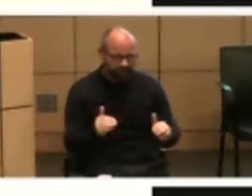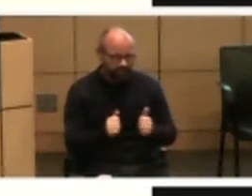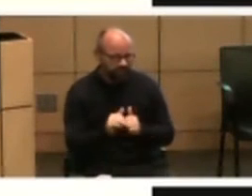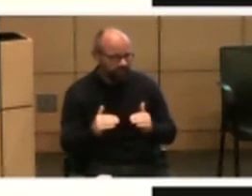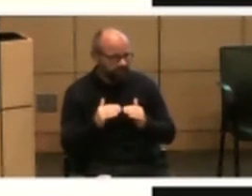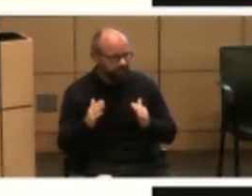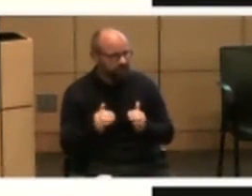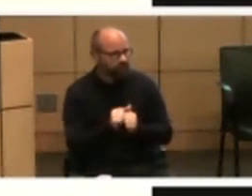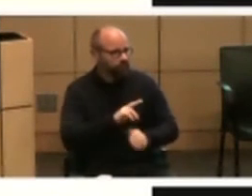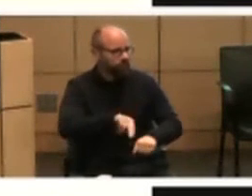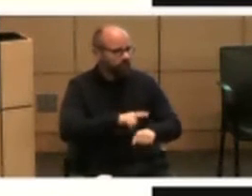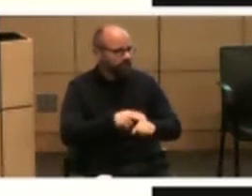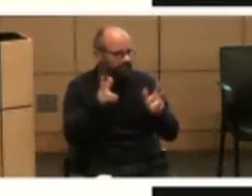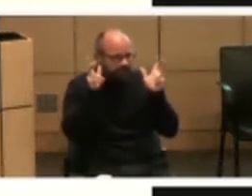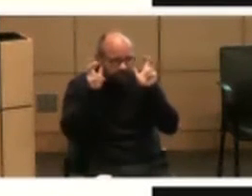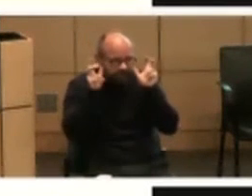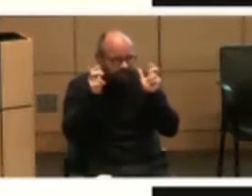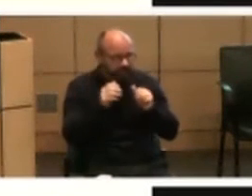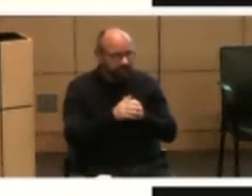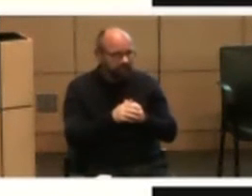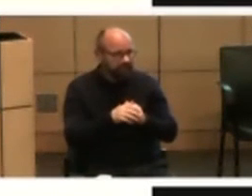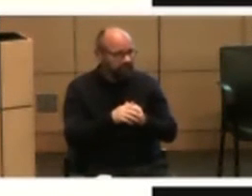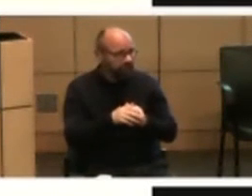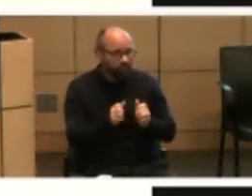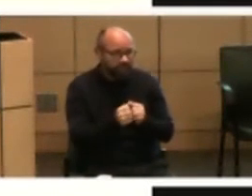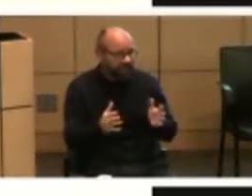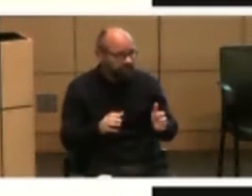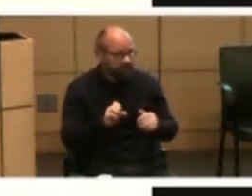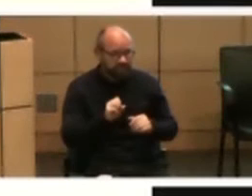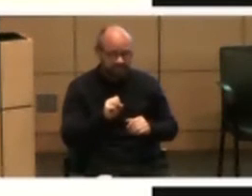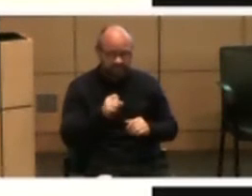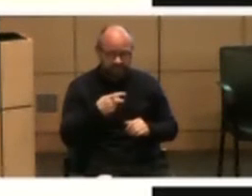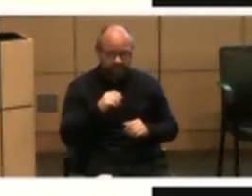even without spatial cues, which I think is a really